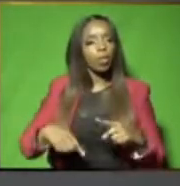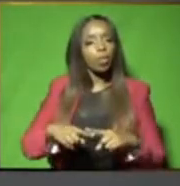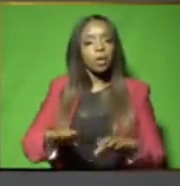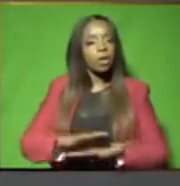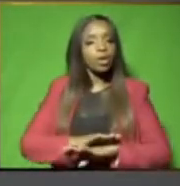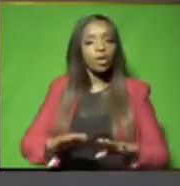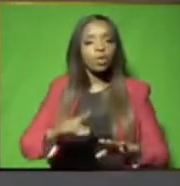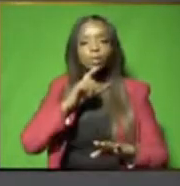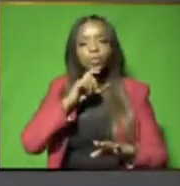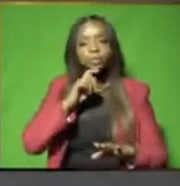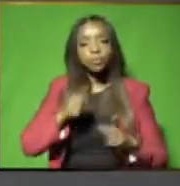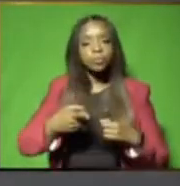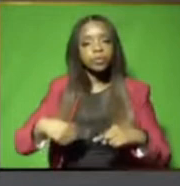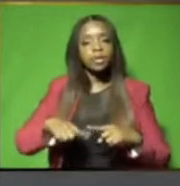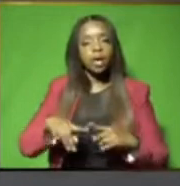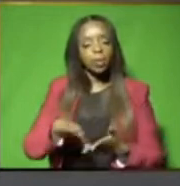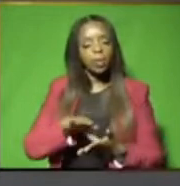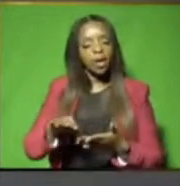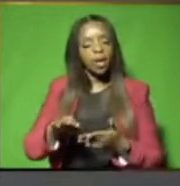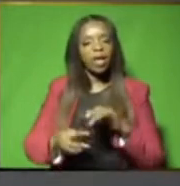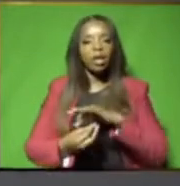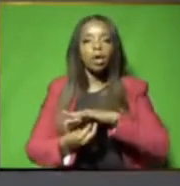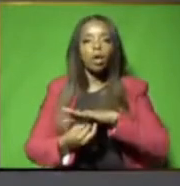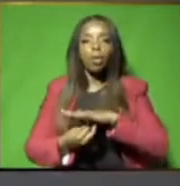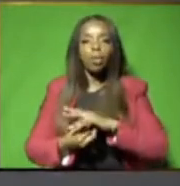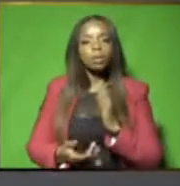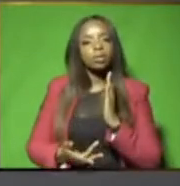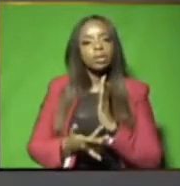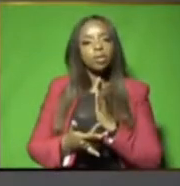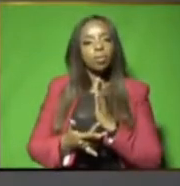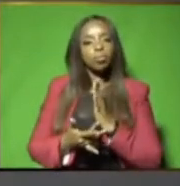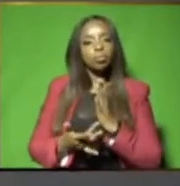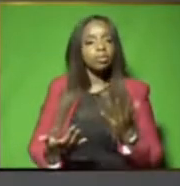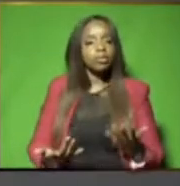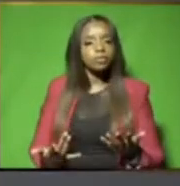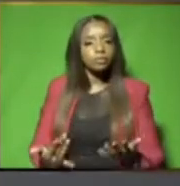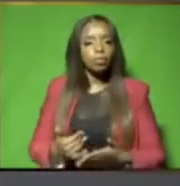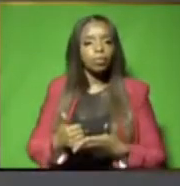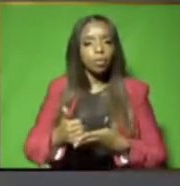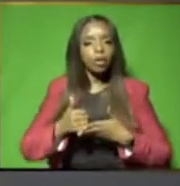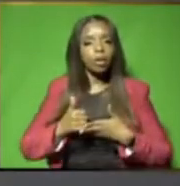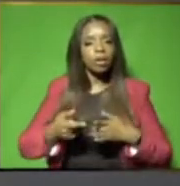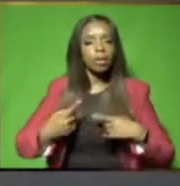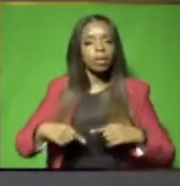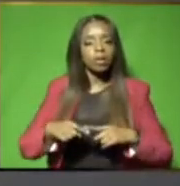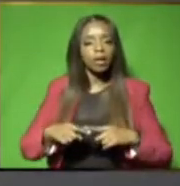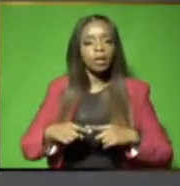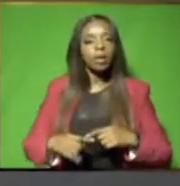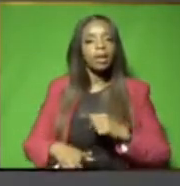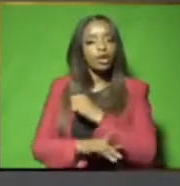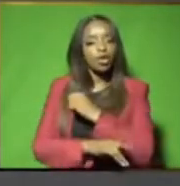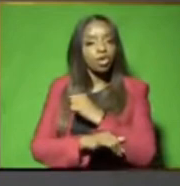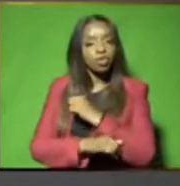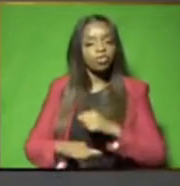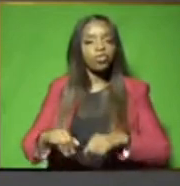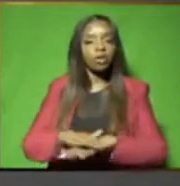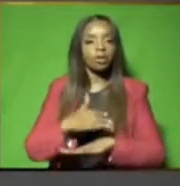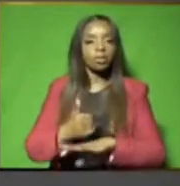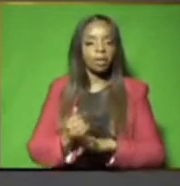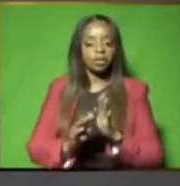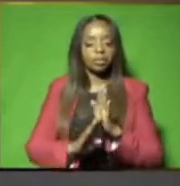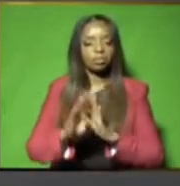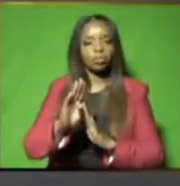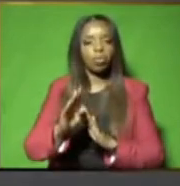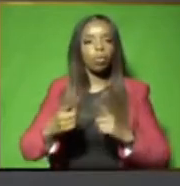our clean coal technology to help to modernize our industrial base and grow our